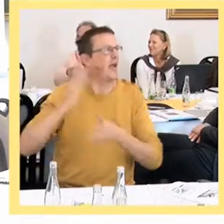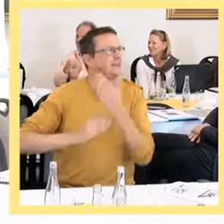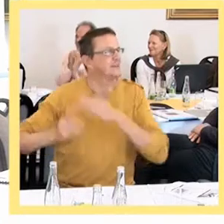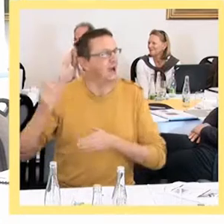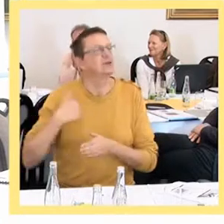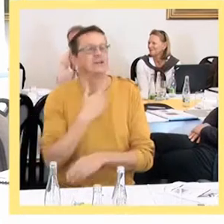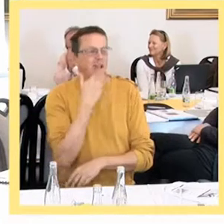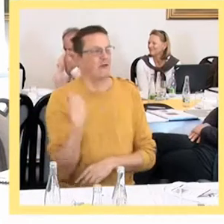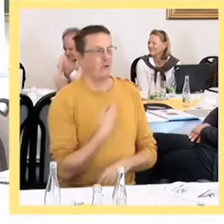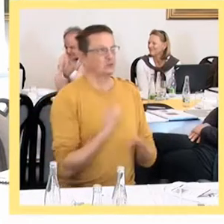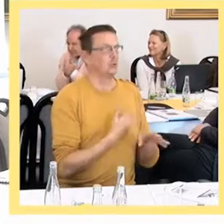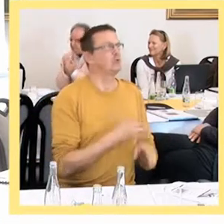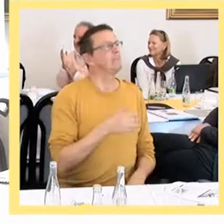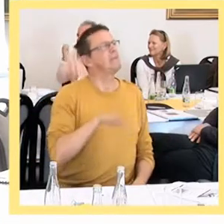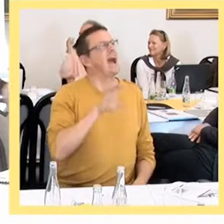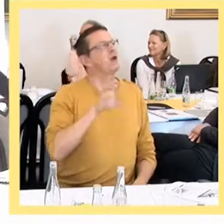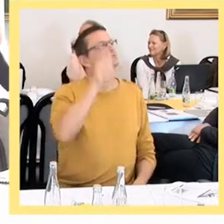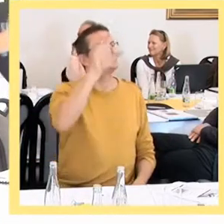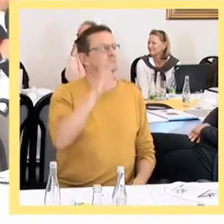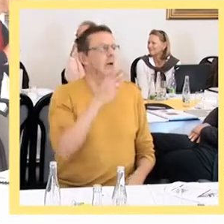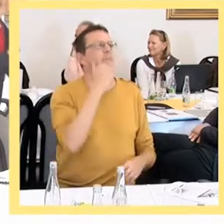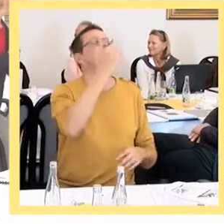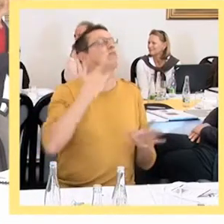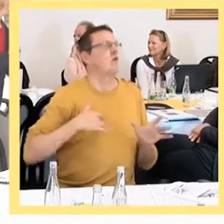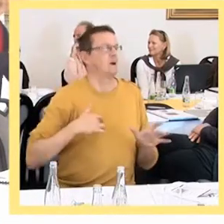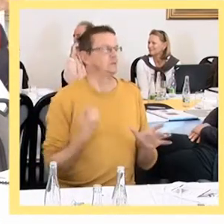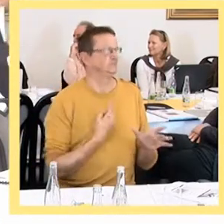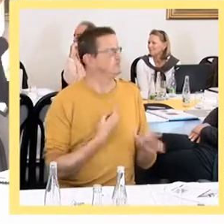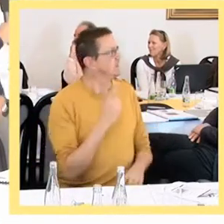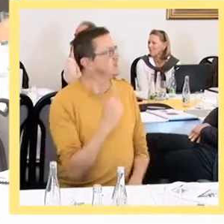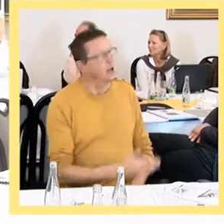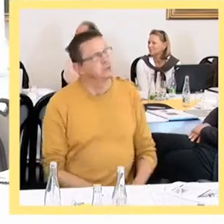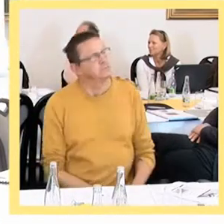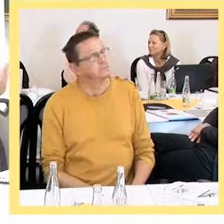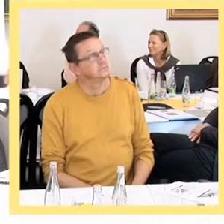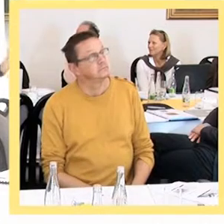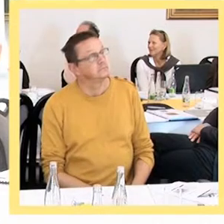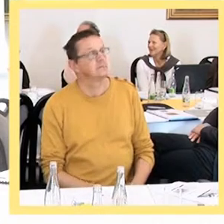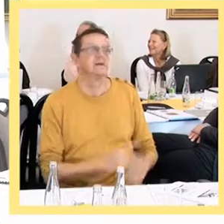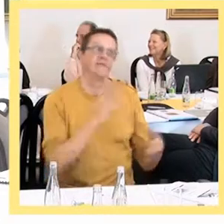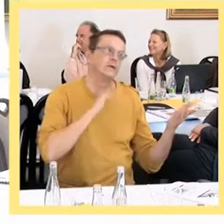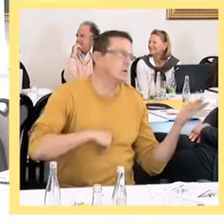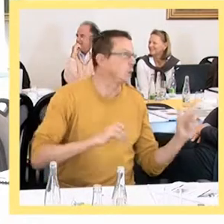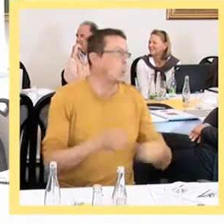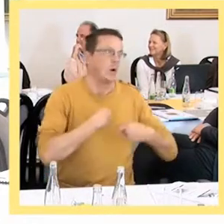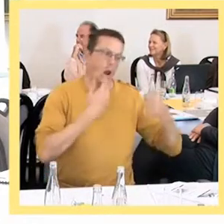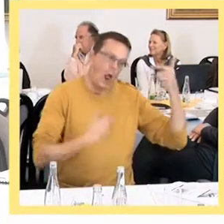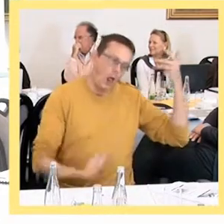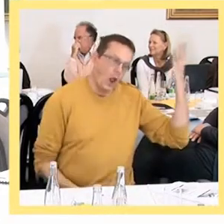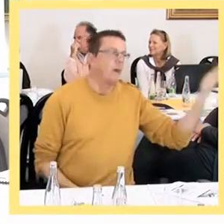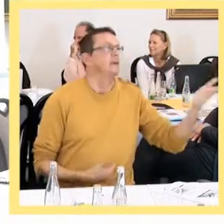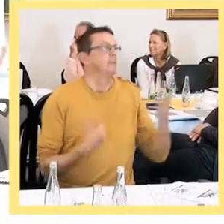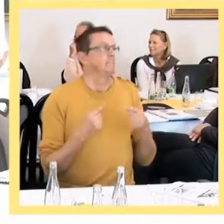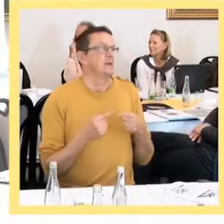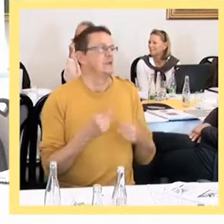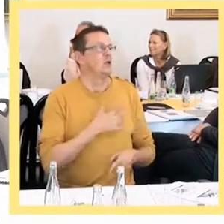best out of our exercises and emergency preparedness. So thank you. It's a bit of a rush through, but I hope it's been